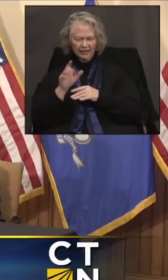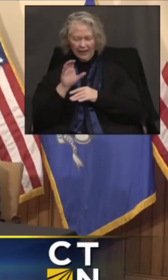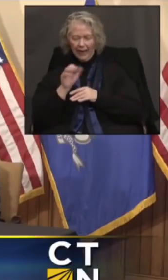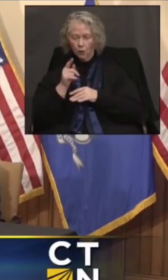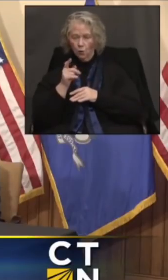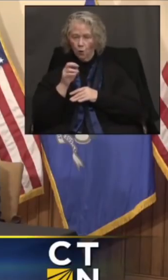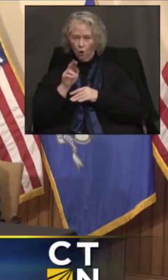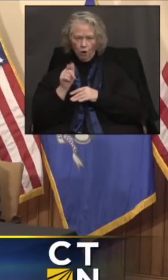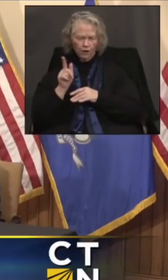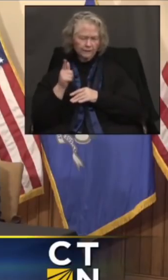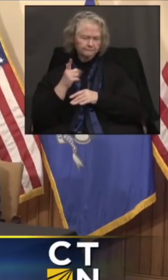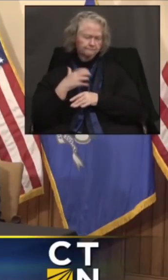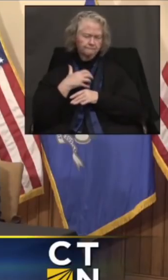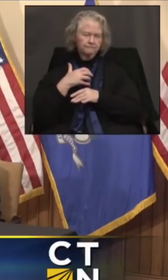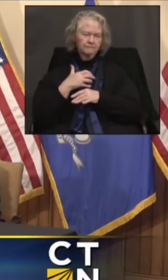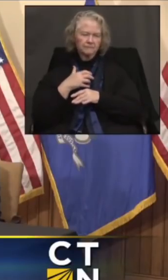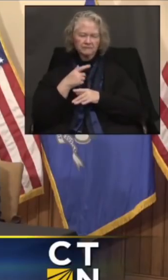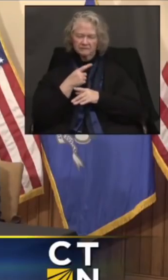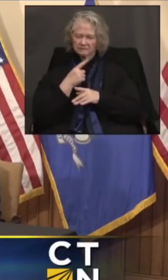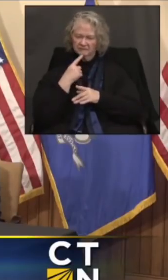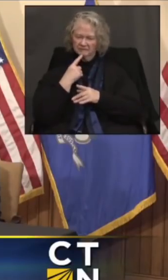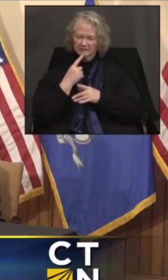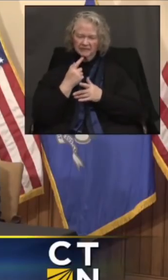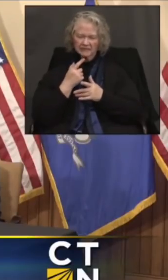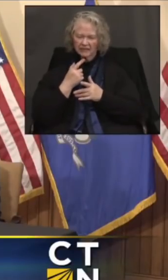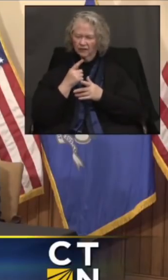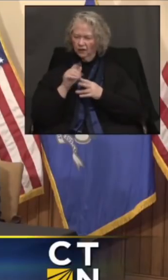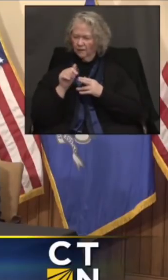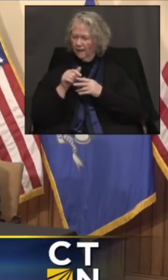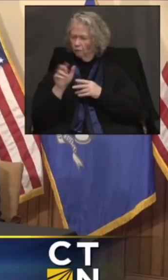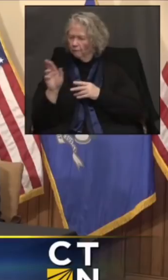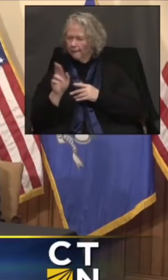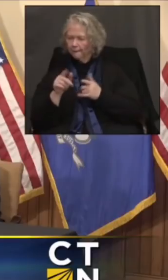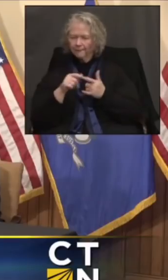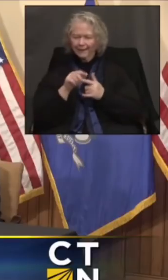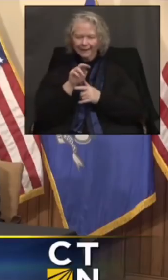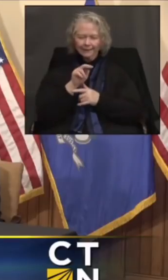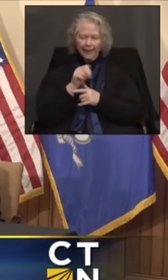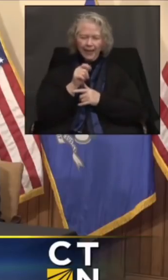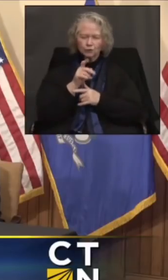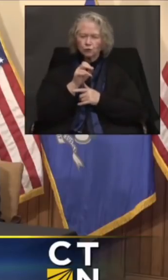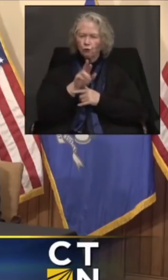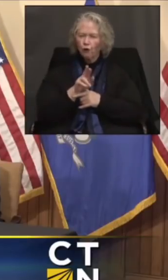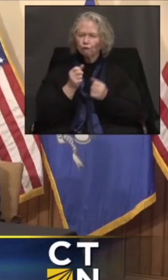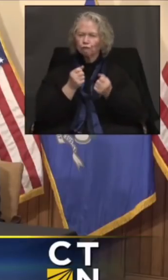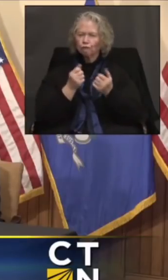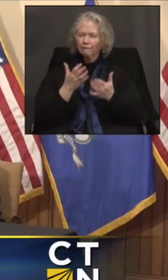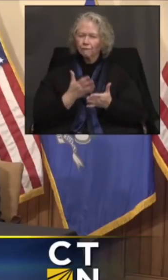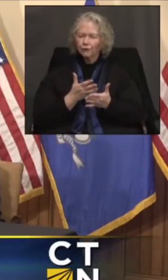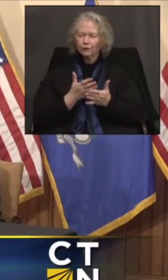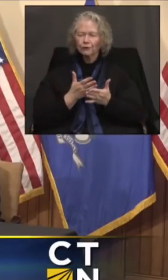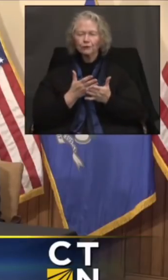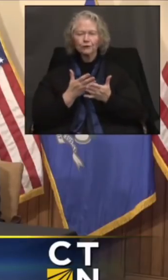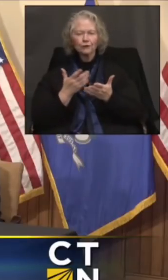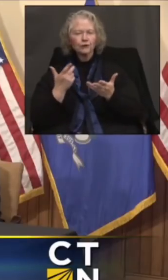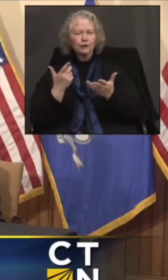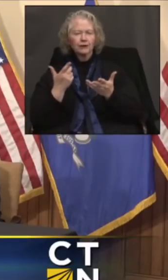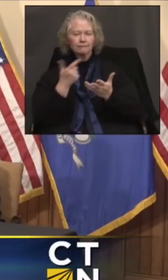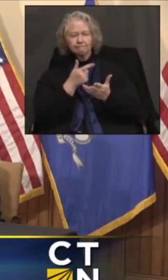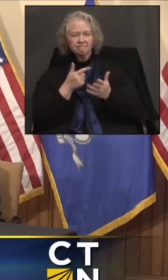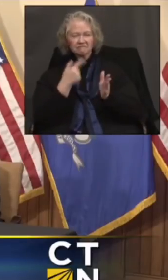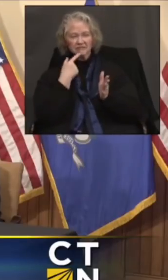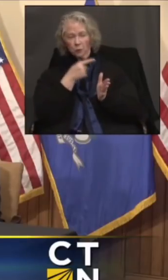regarding, Republicans and NASCAR drivers and vaccination. I just wanted to see if you had an opportunity to